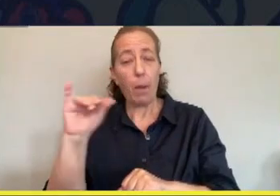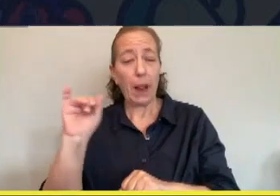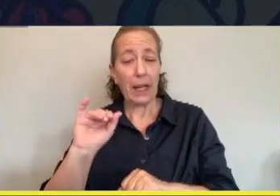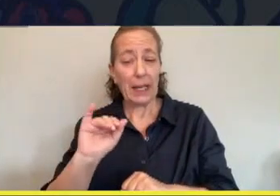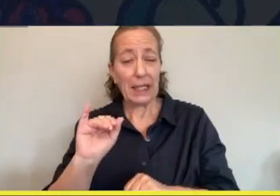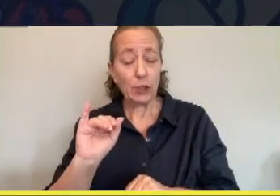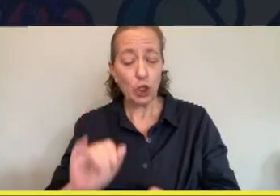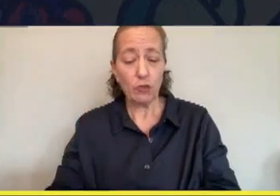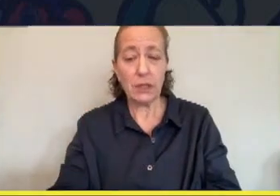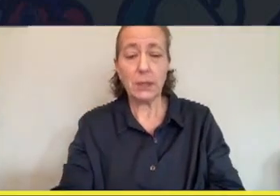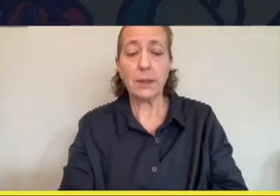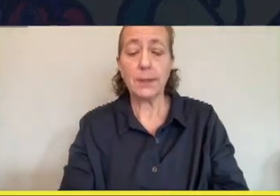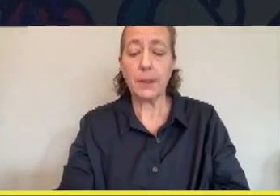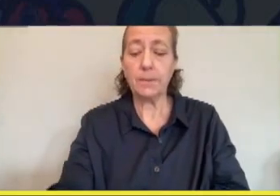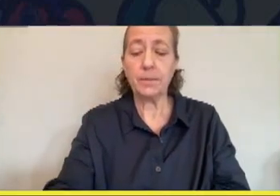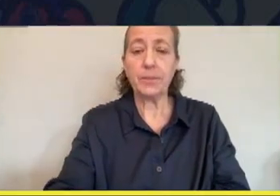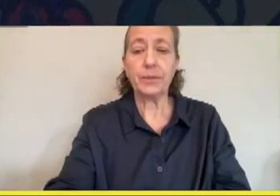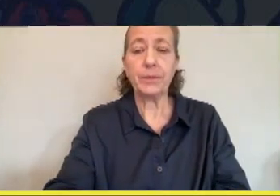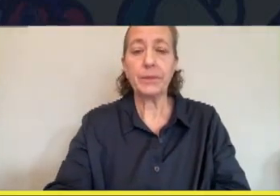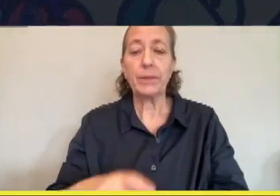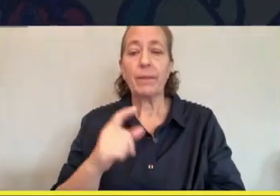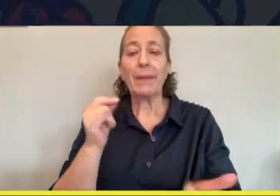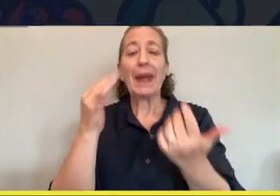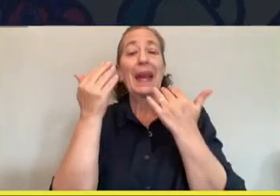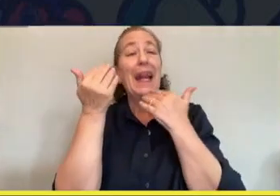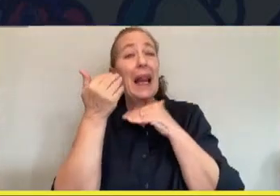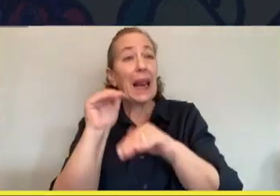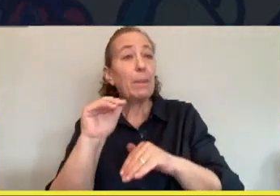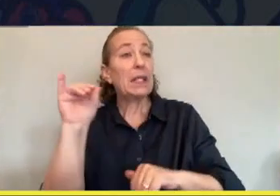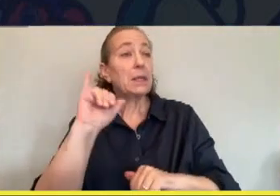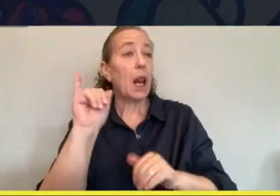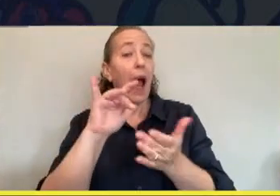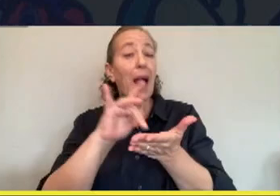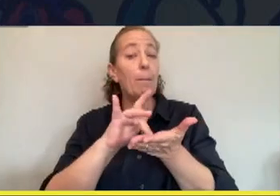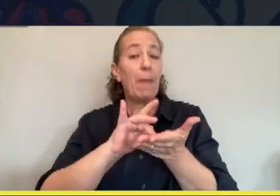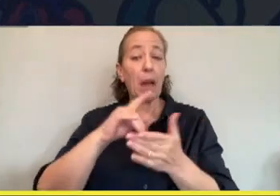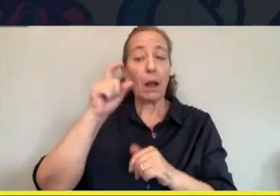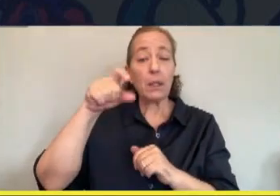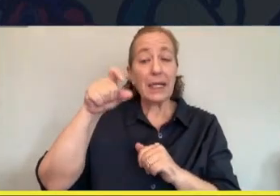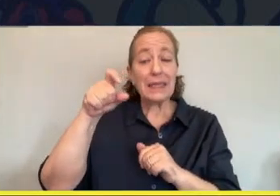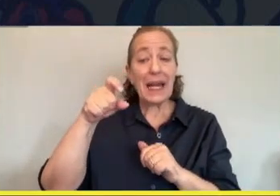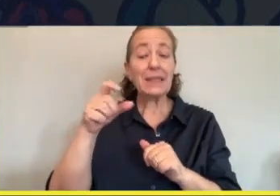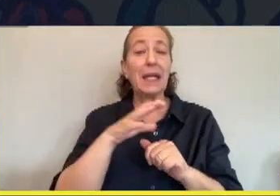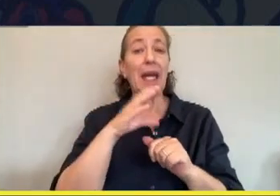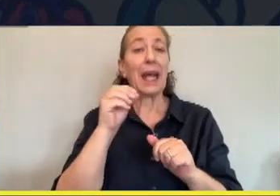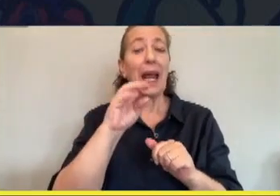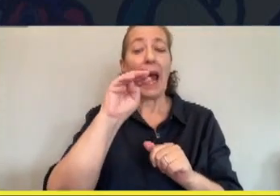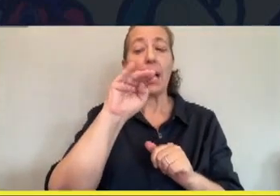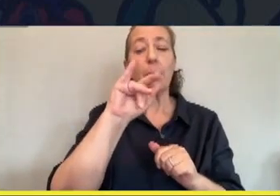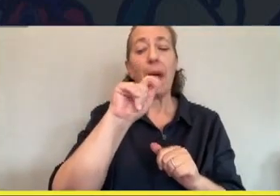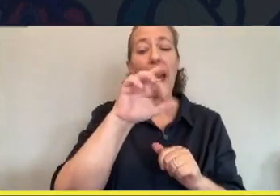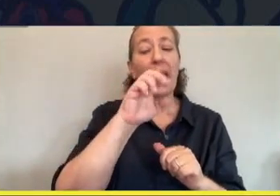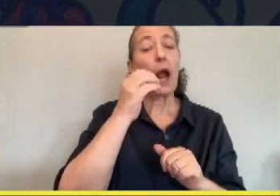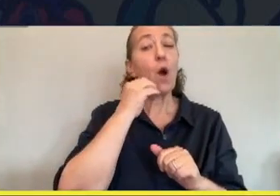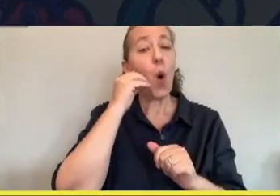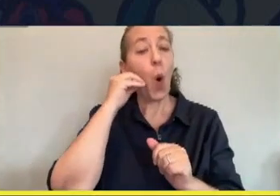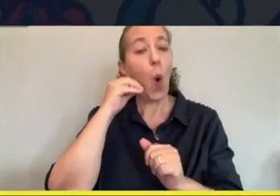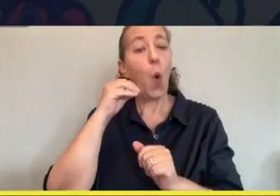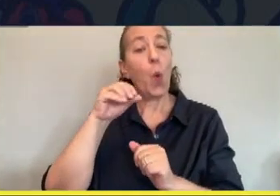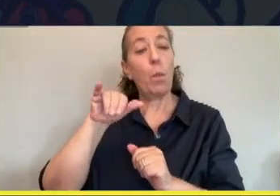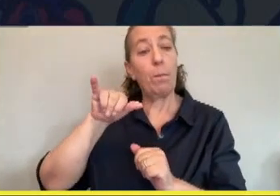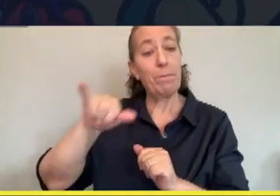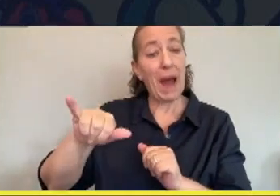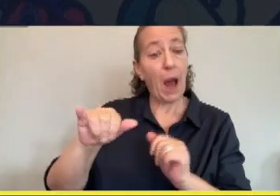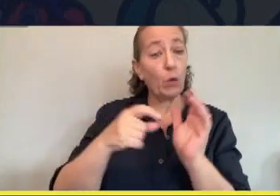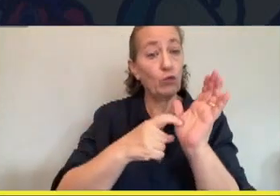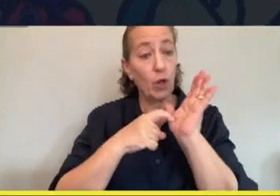Limits in the scope of services such as medical necessity and the Medicare homebound requirement limit access to